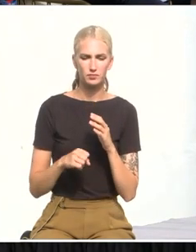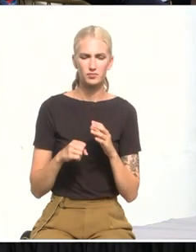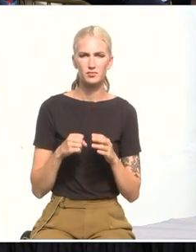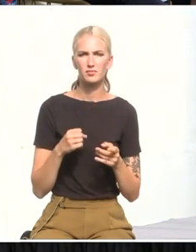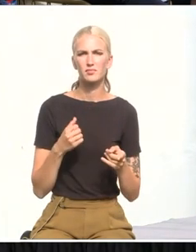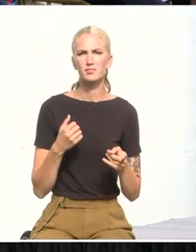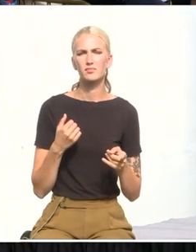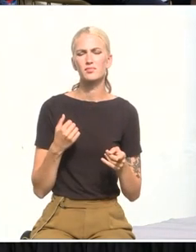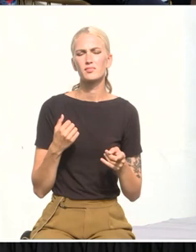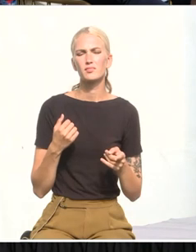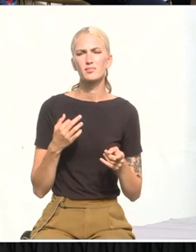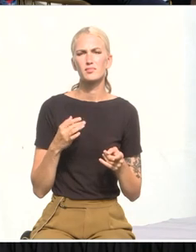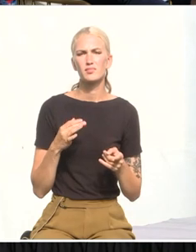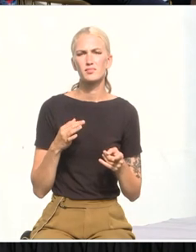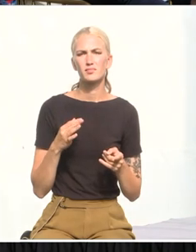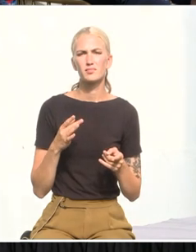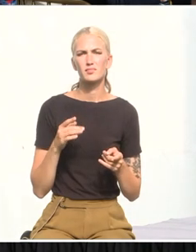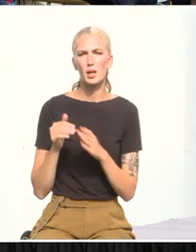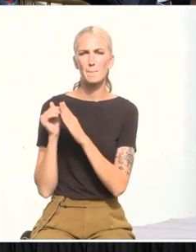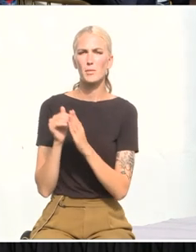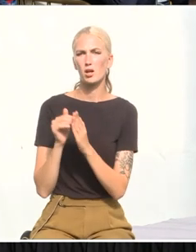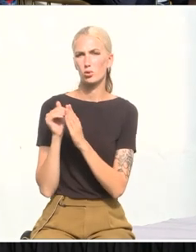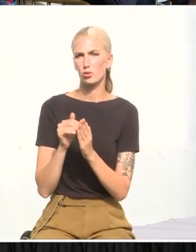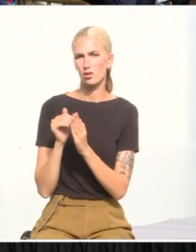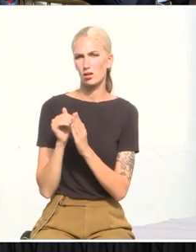and that comes down to, you know,